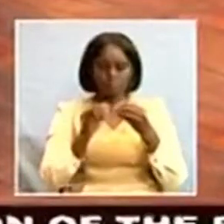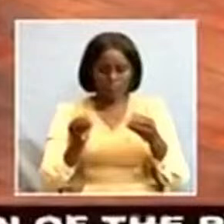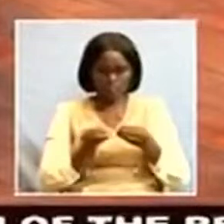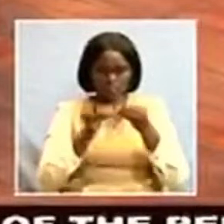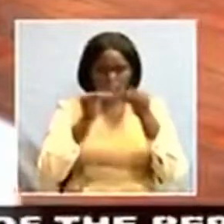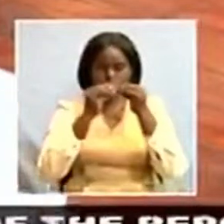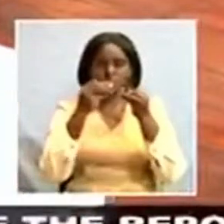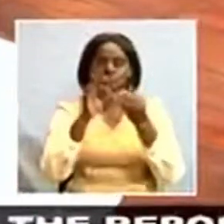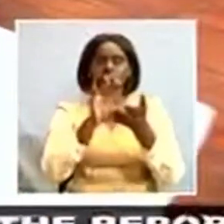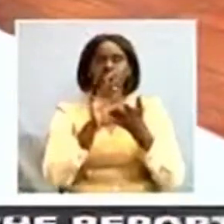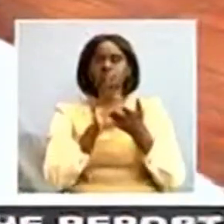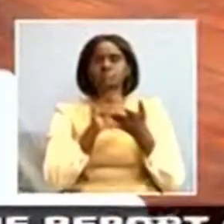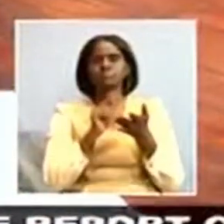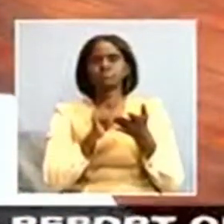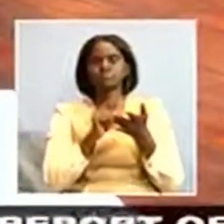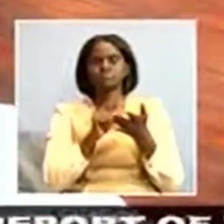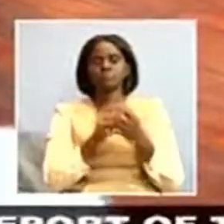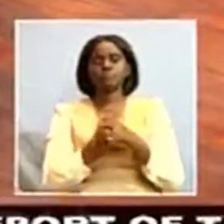of debt.